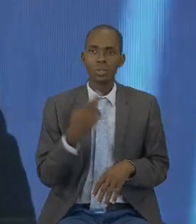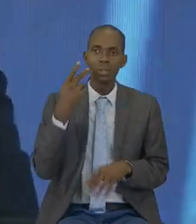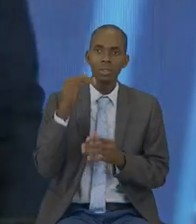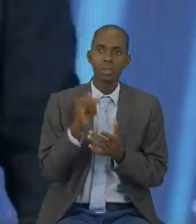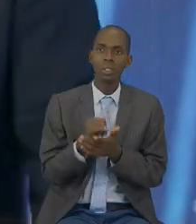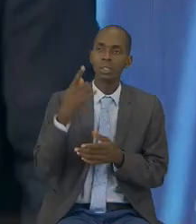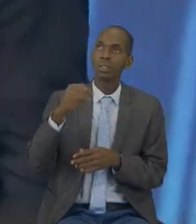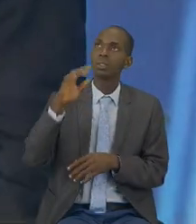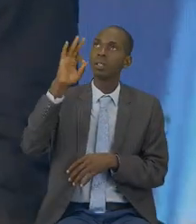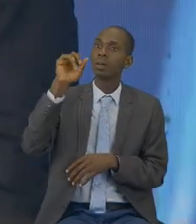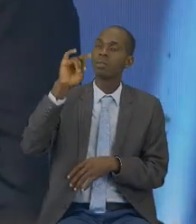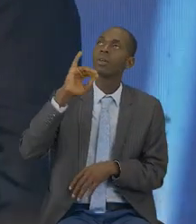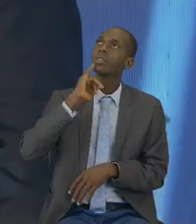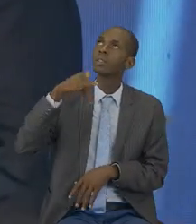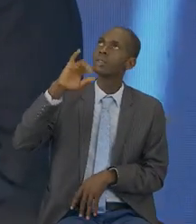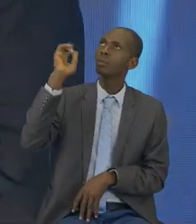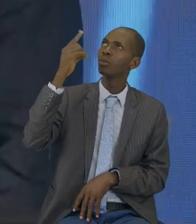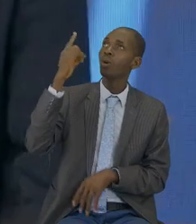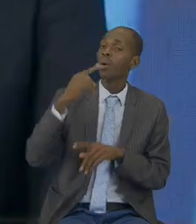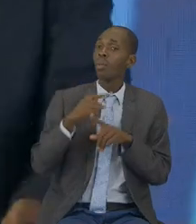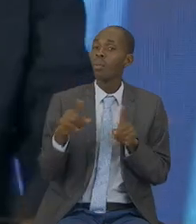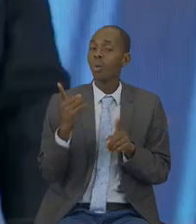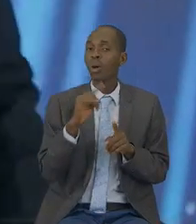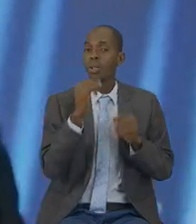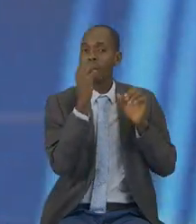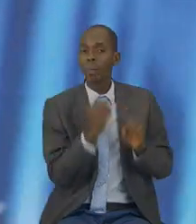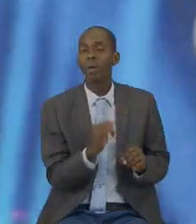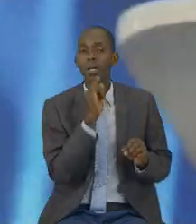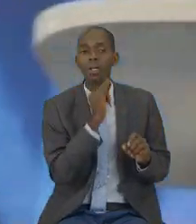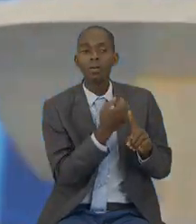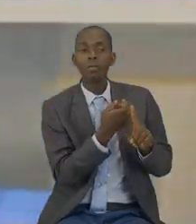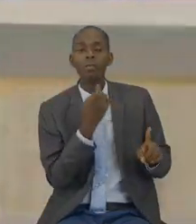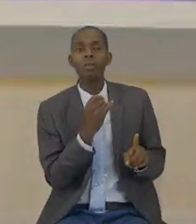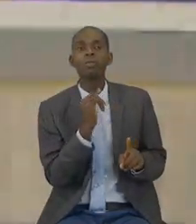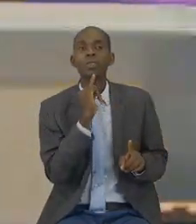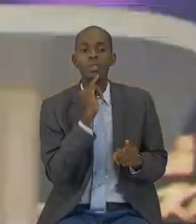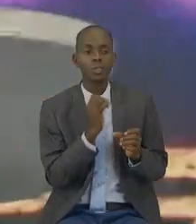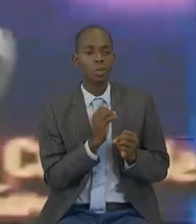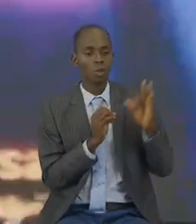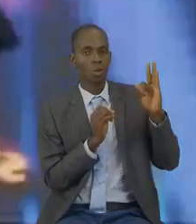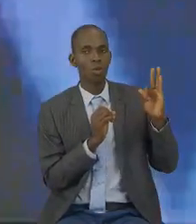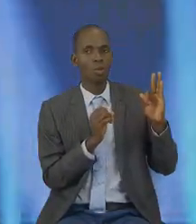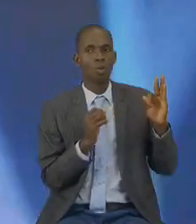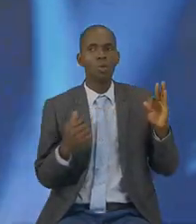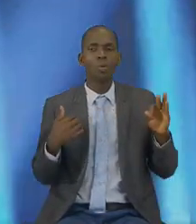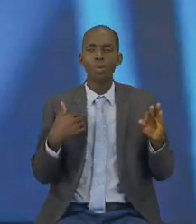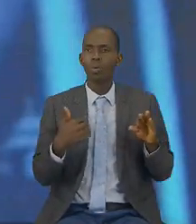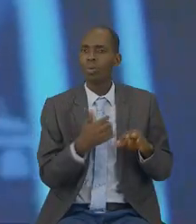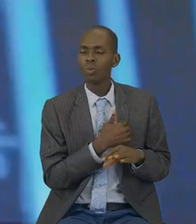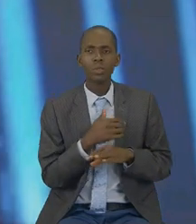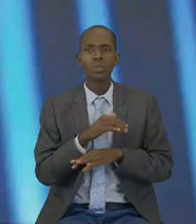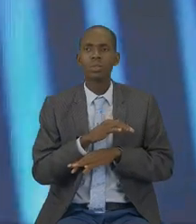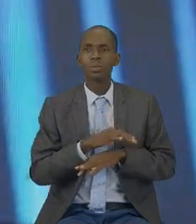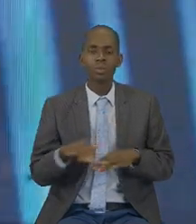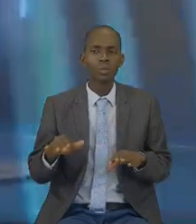still rolling, but the source of power is cut off. We don't want a mechanical rotation,